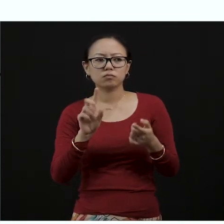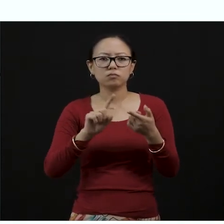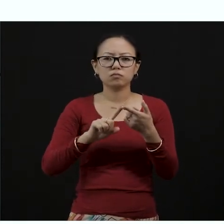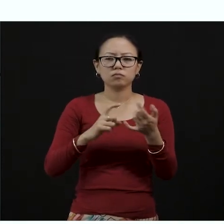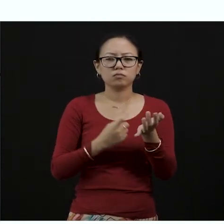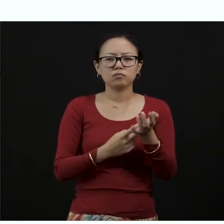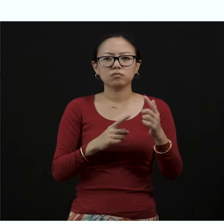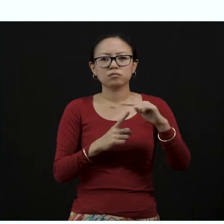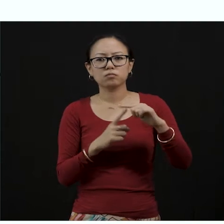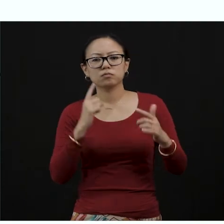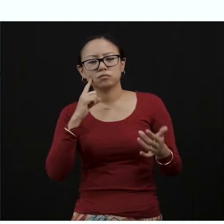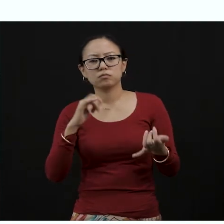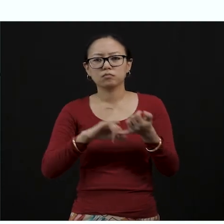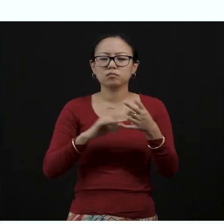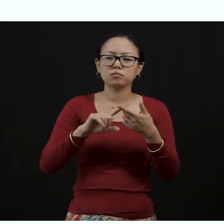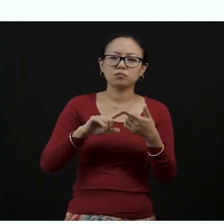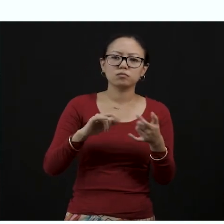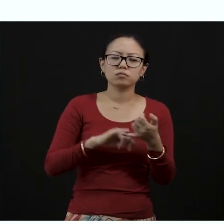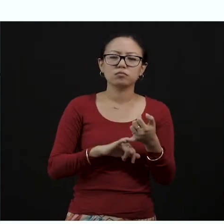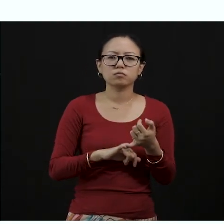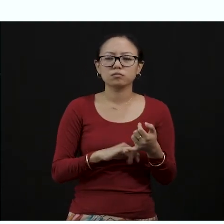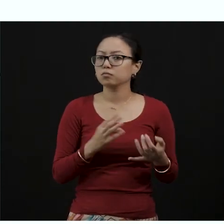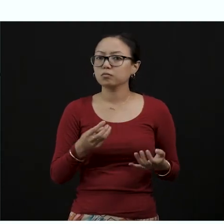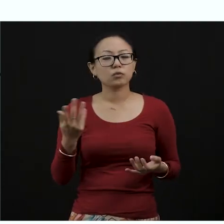So in a square, all sides have the same